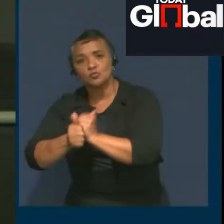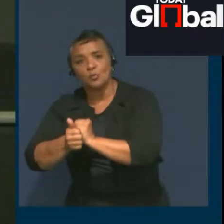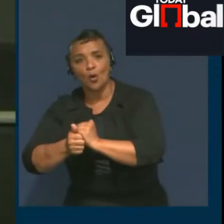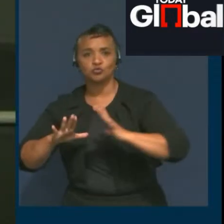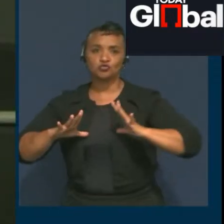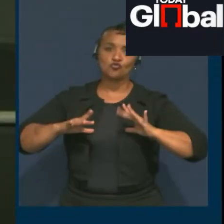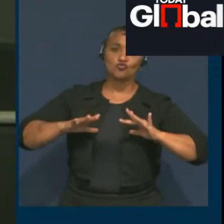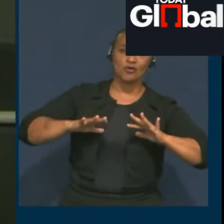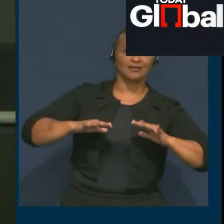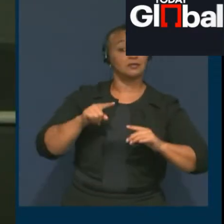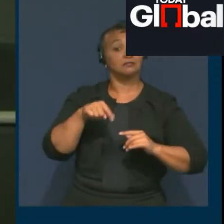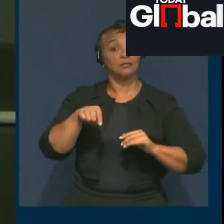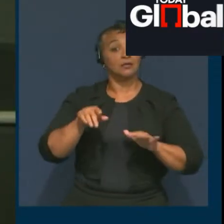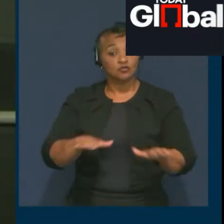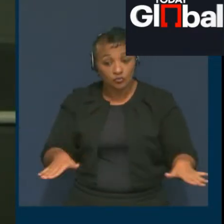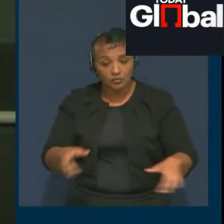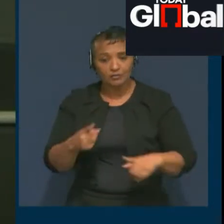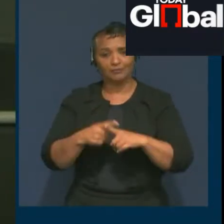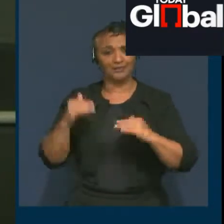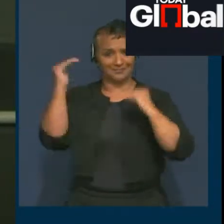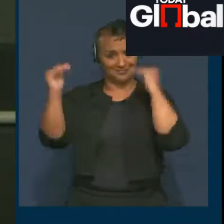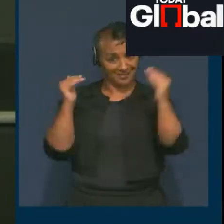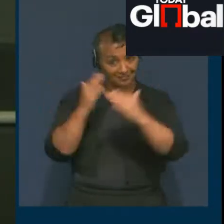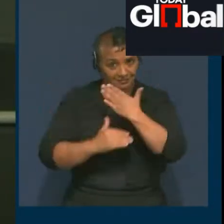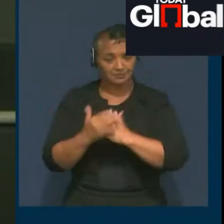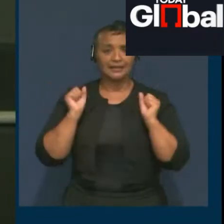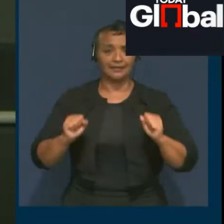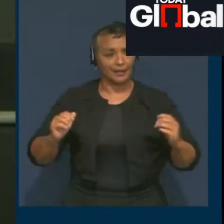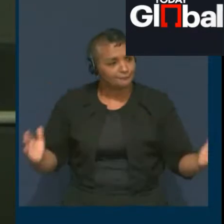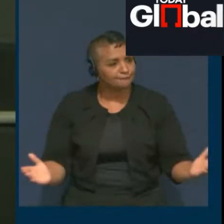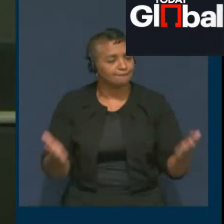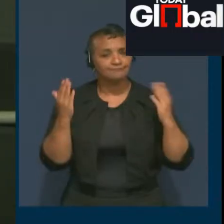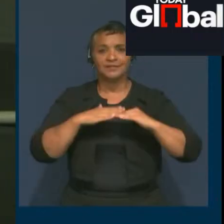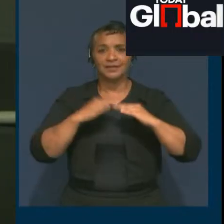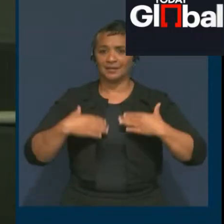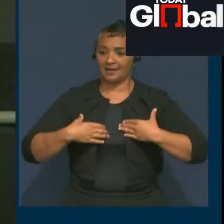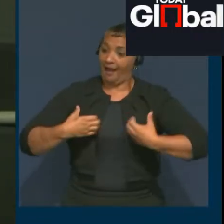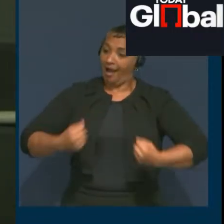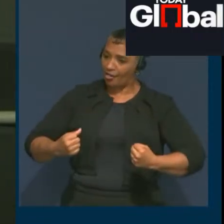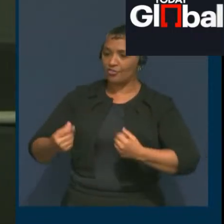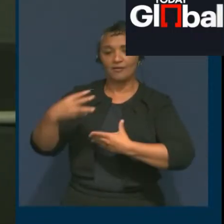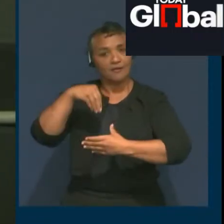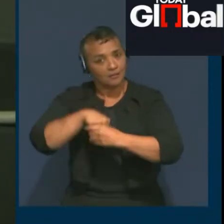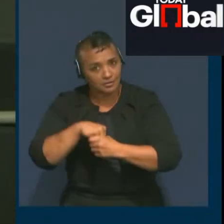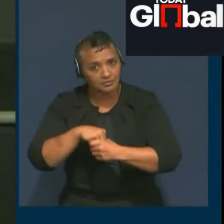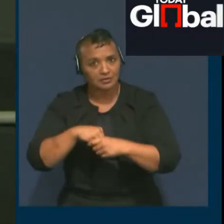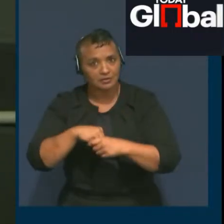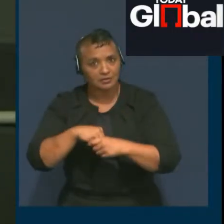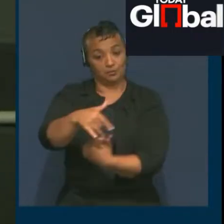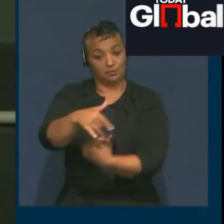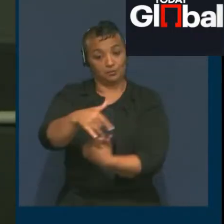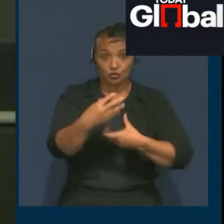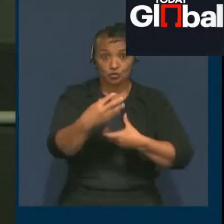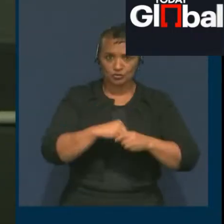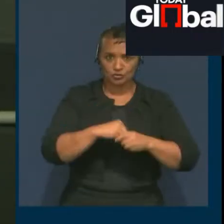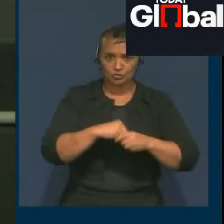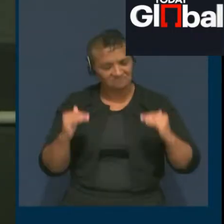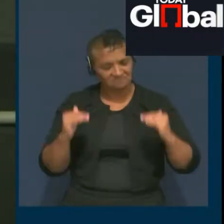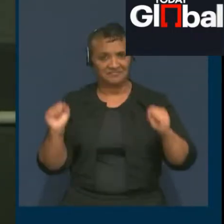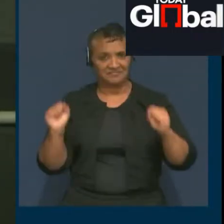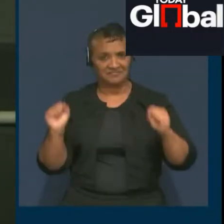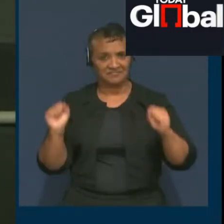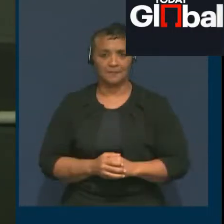for children and adults with disabilities, thereby enhancing health, participation, and social inclusion. As for health